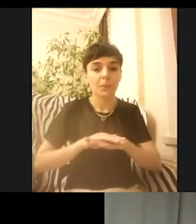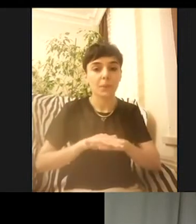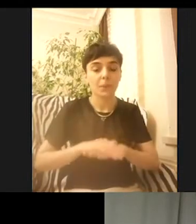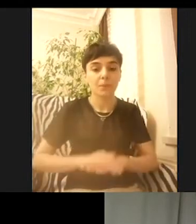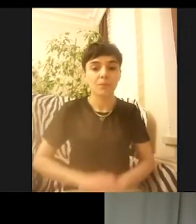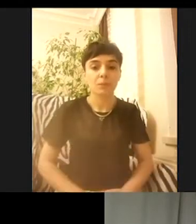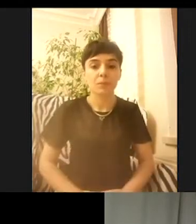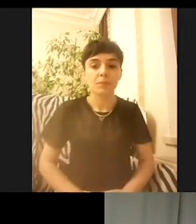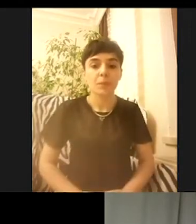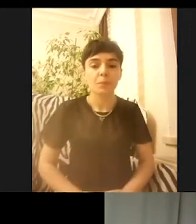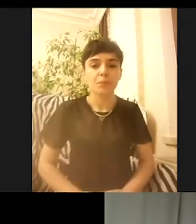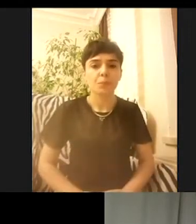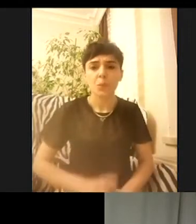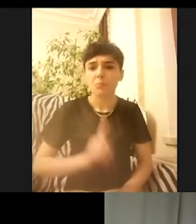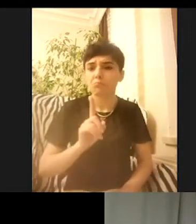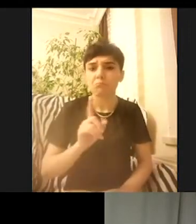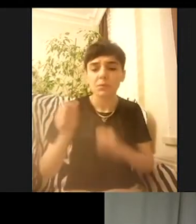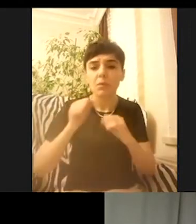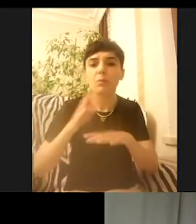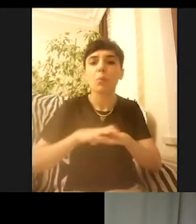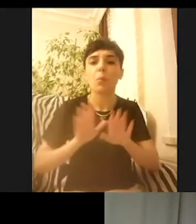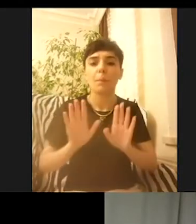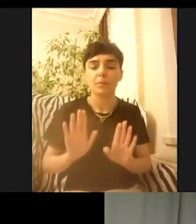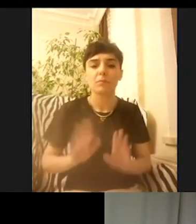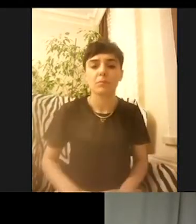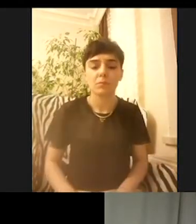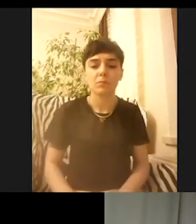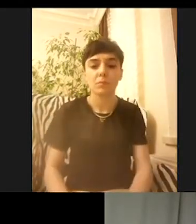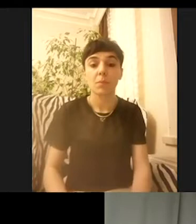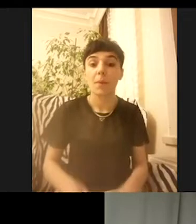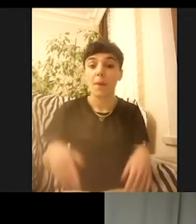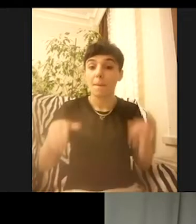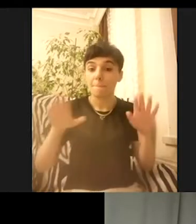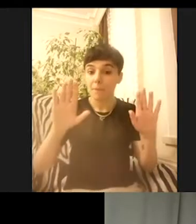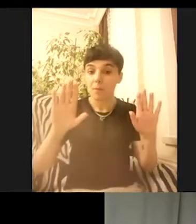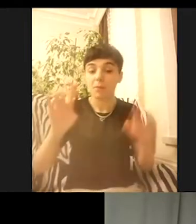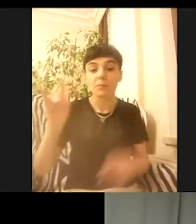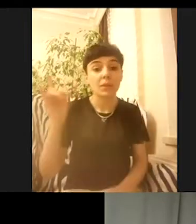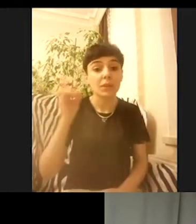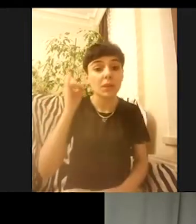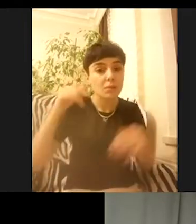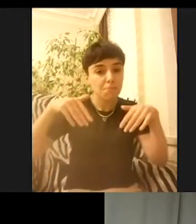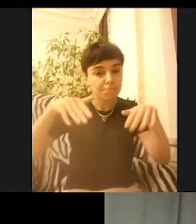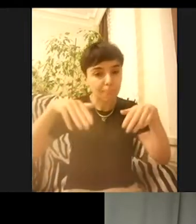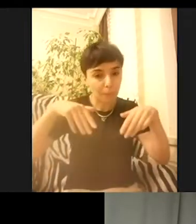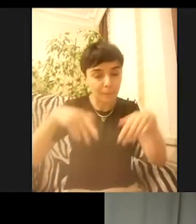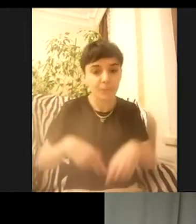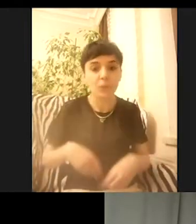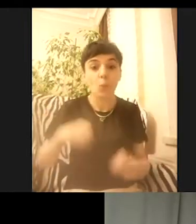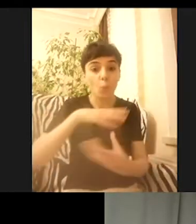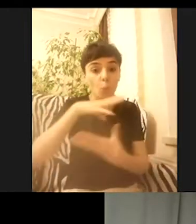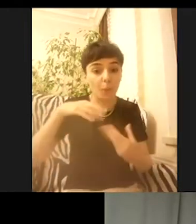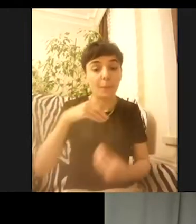2030, the year of the Gezi resistance, the number of people participating in the parade in Taksim reached the hundreds of thousands. So this